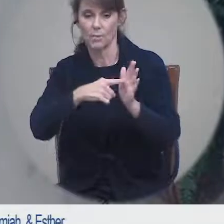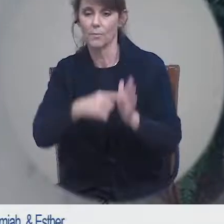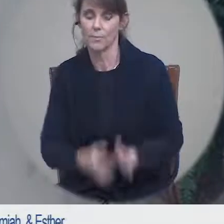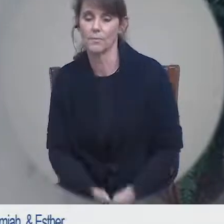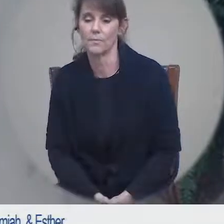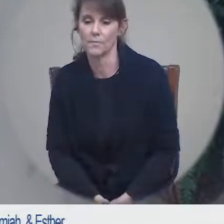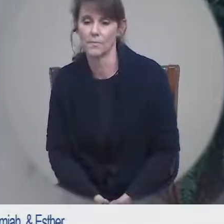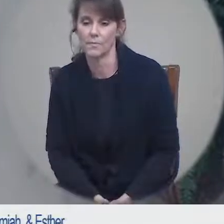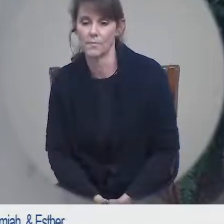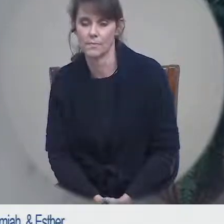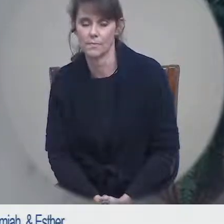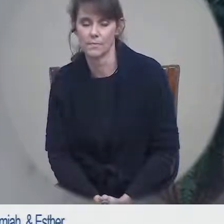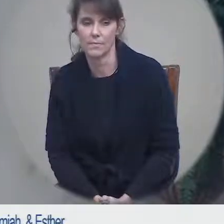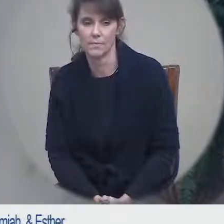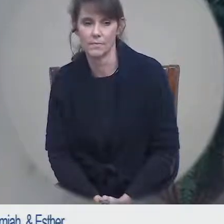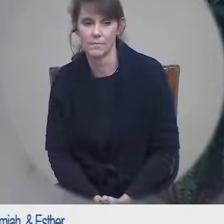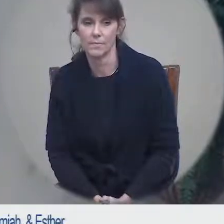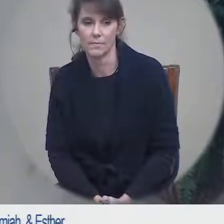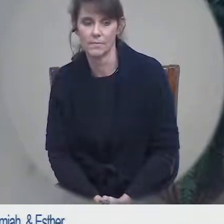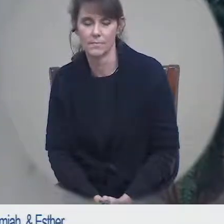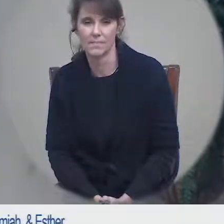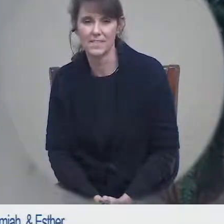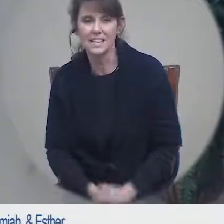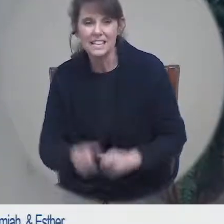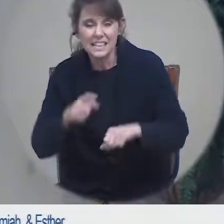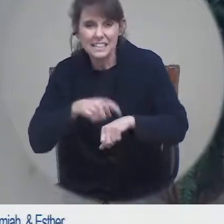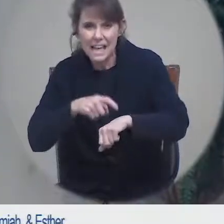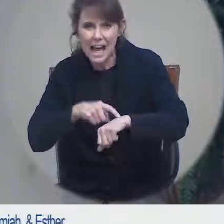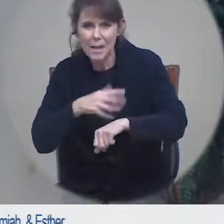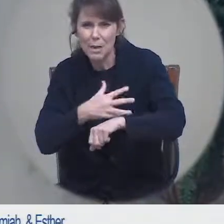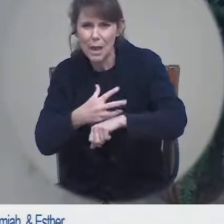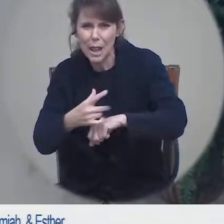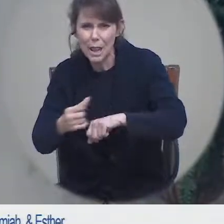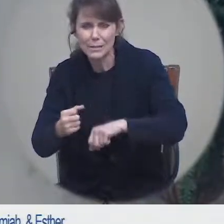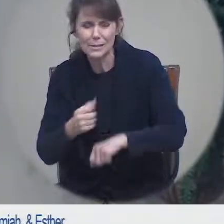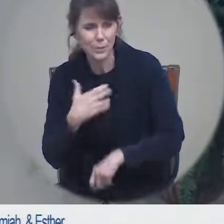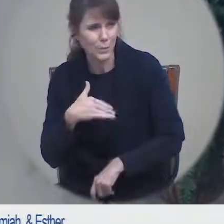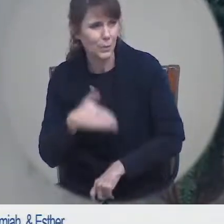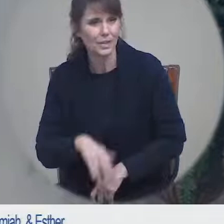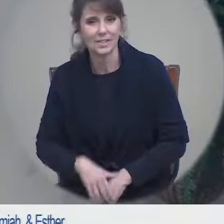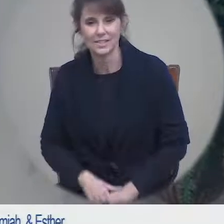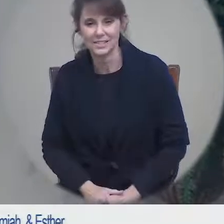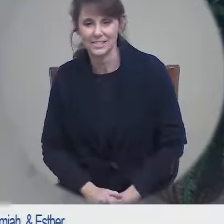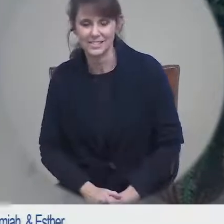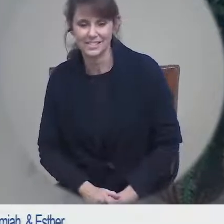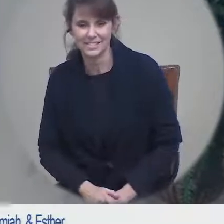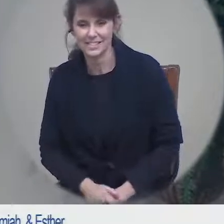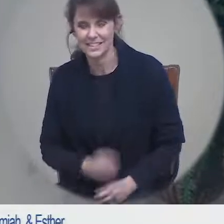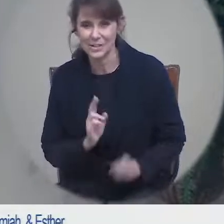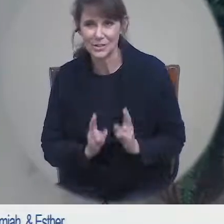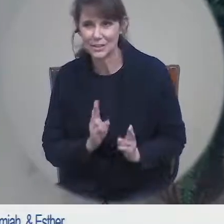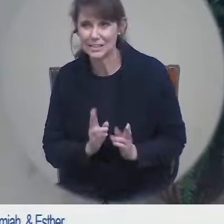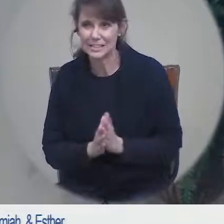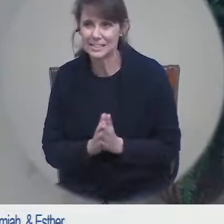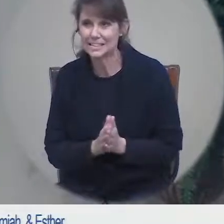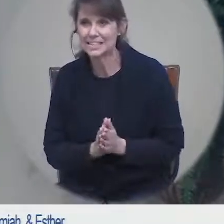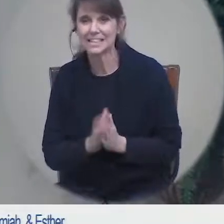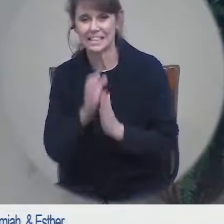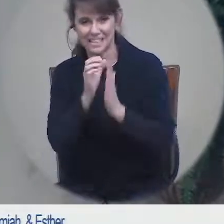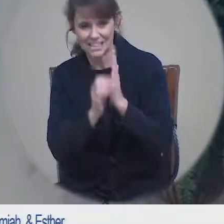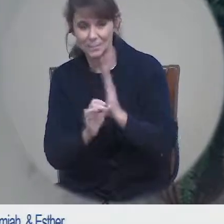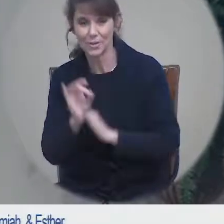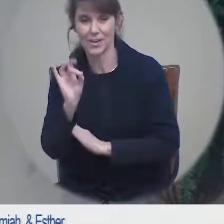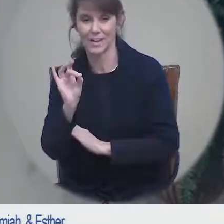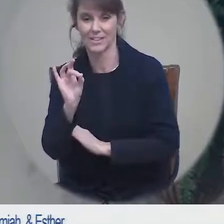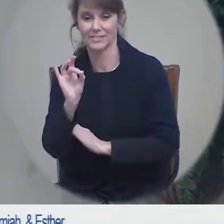So we're about out of time, and I'm sorry about that, but we got 5 chapters to cover. They get shorter as we move along. Chapter 8